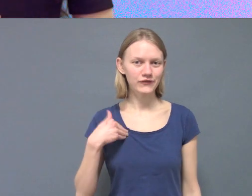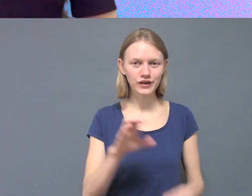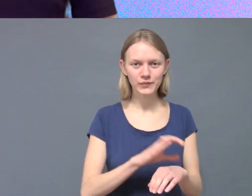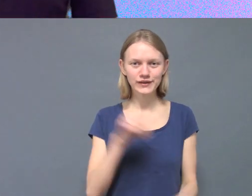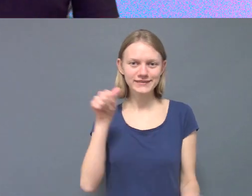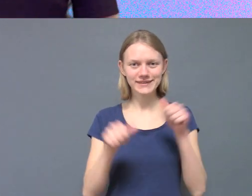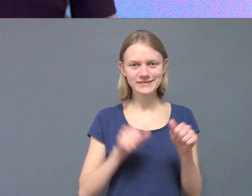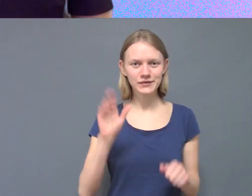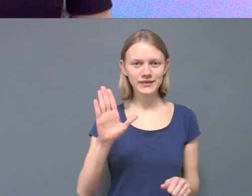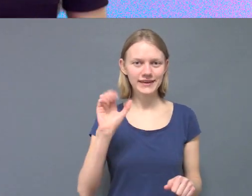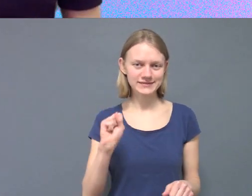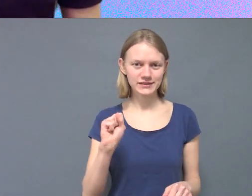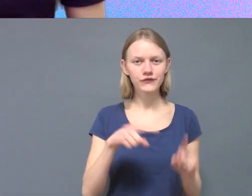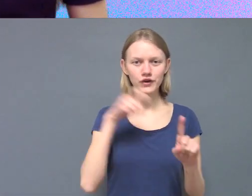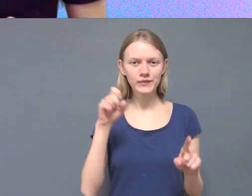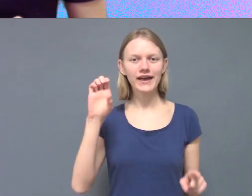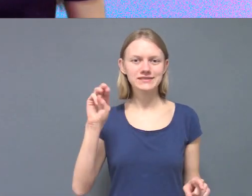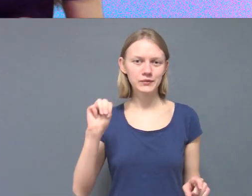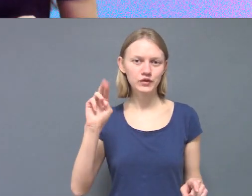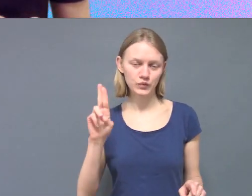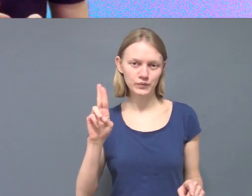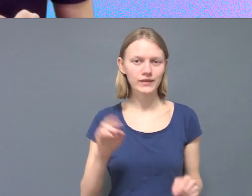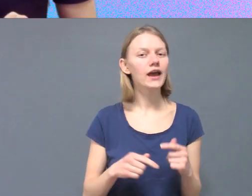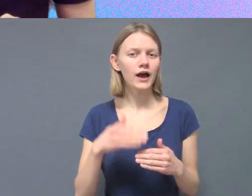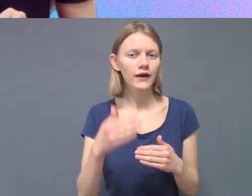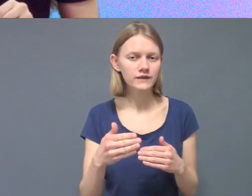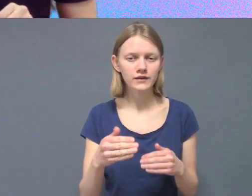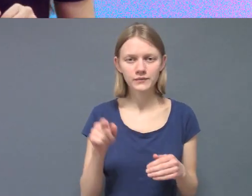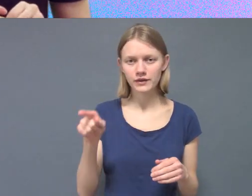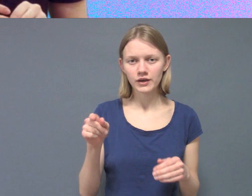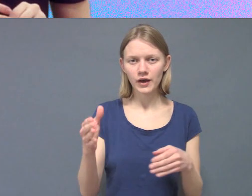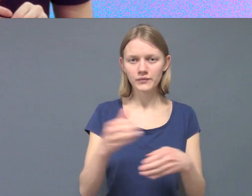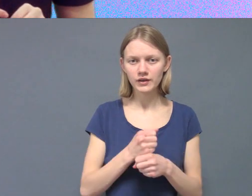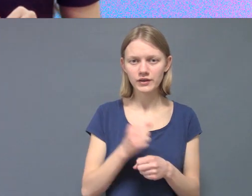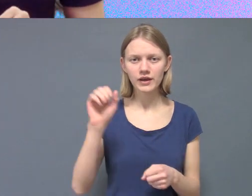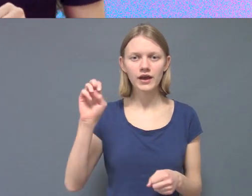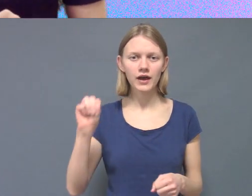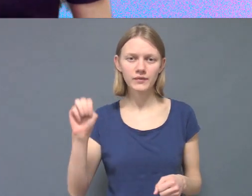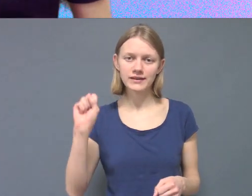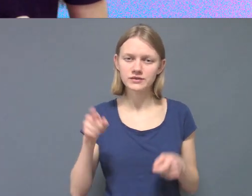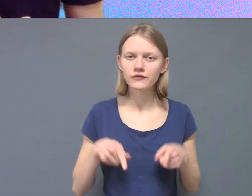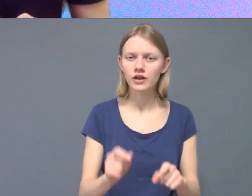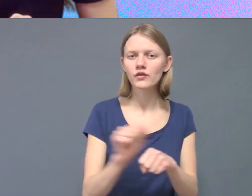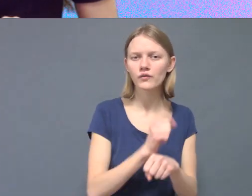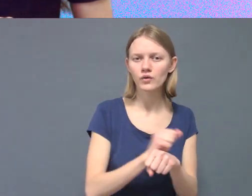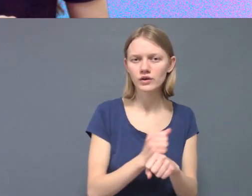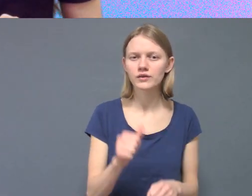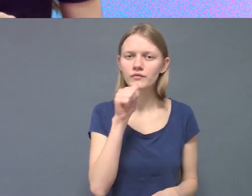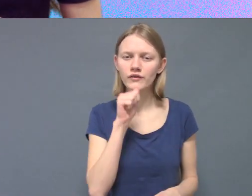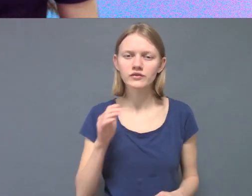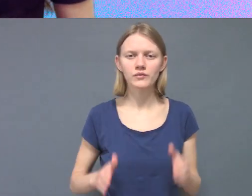Evan graduated from Carnegie Mellon with a BC in computer science, and he then obtained his research MC